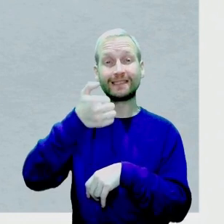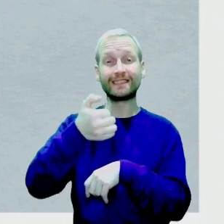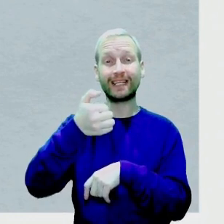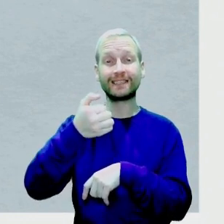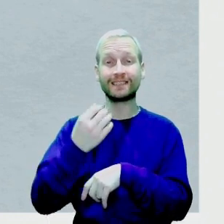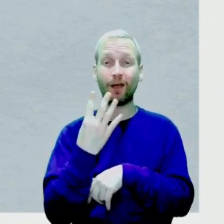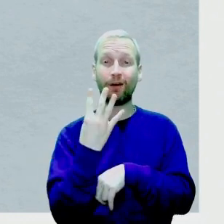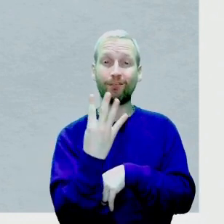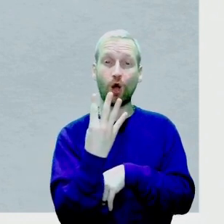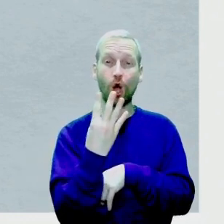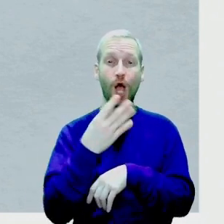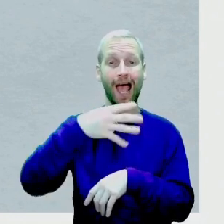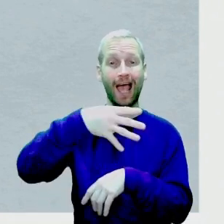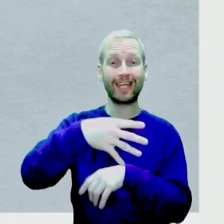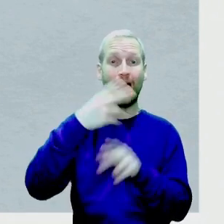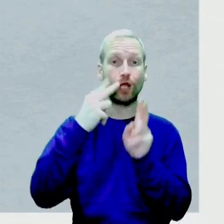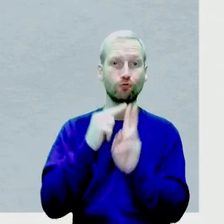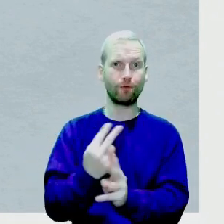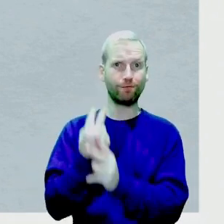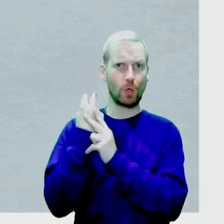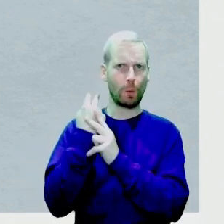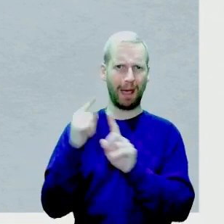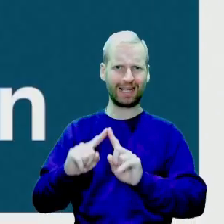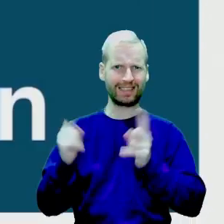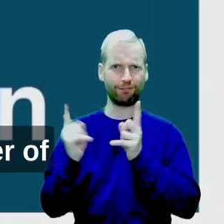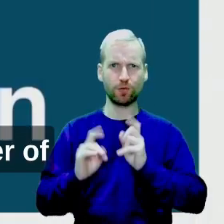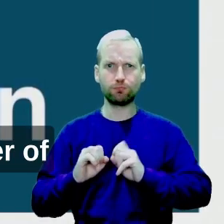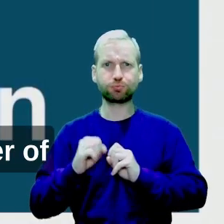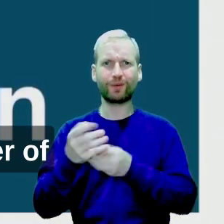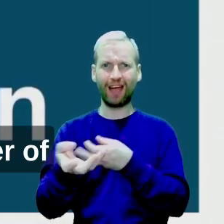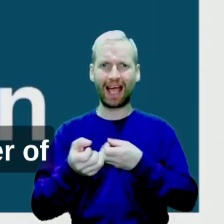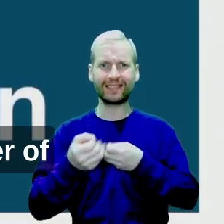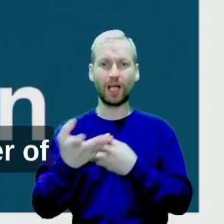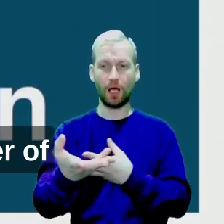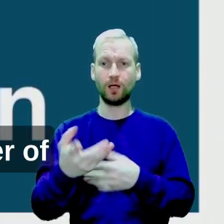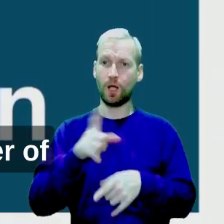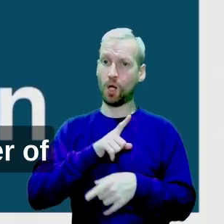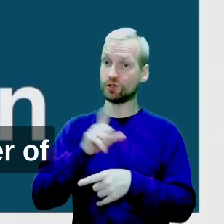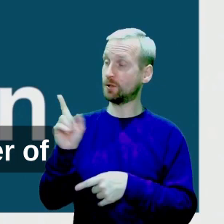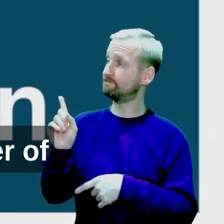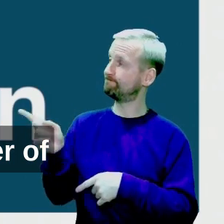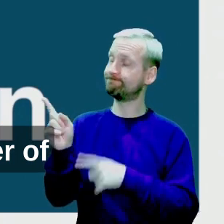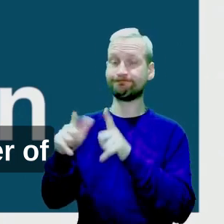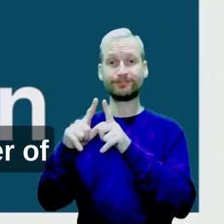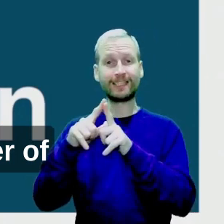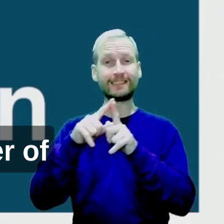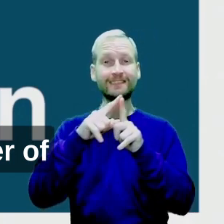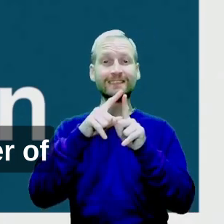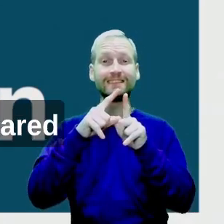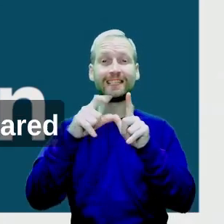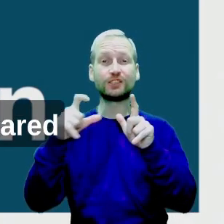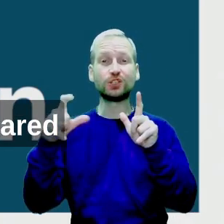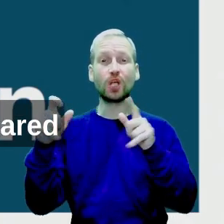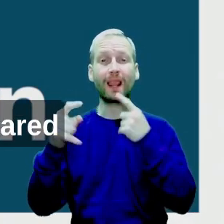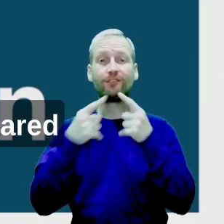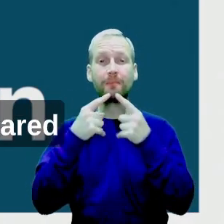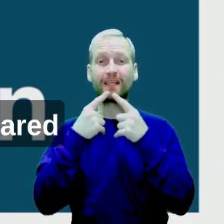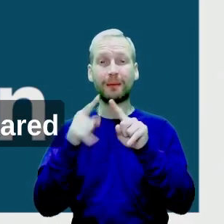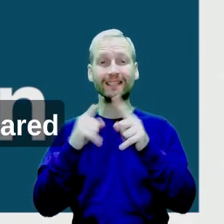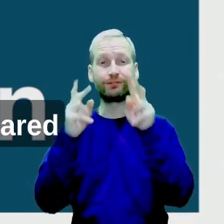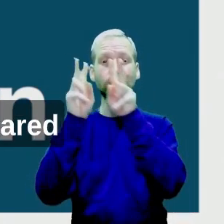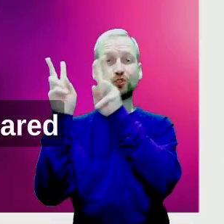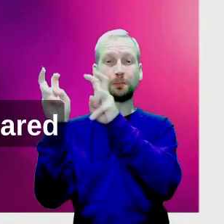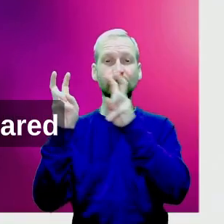2,649 reviews on our website about different providers. We also created digital information about a number of different